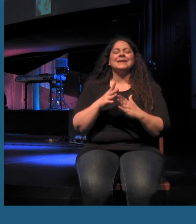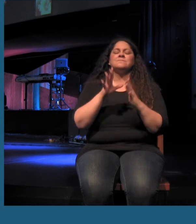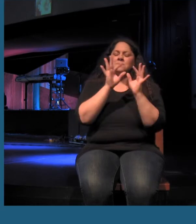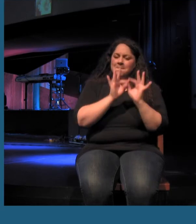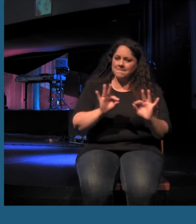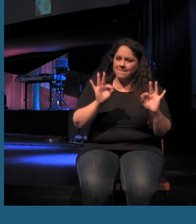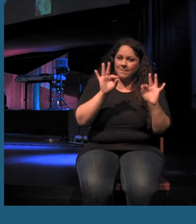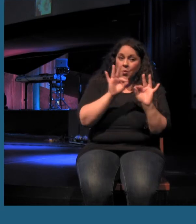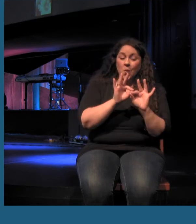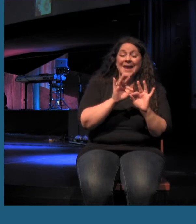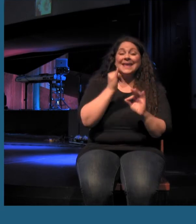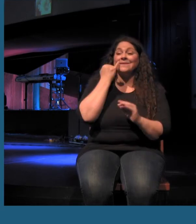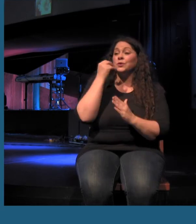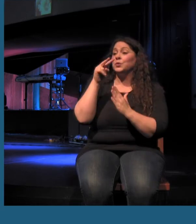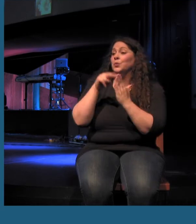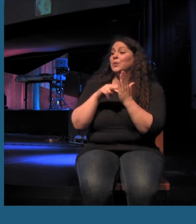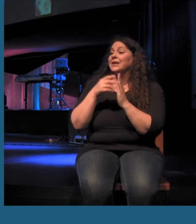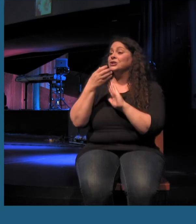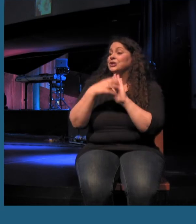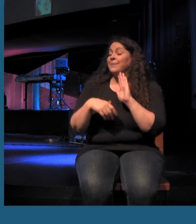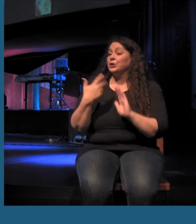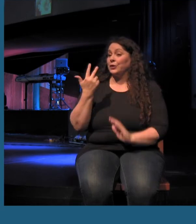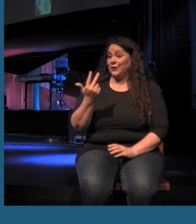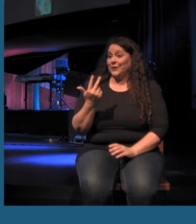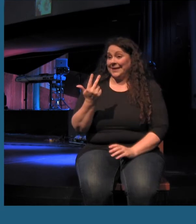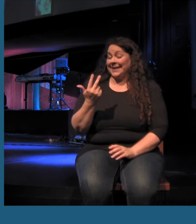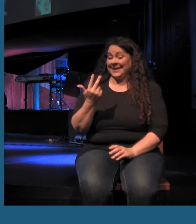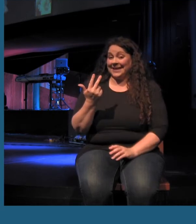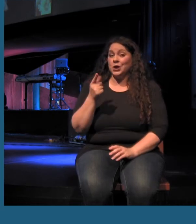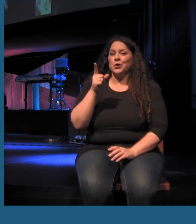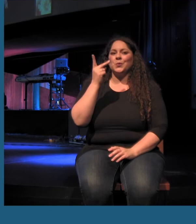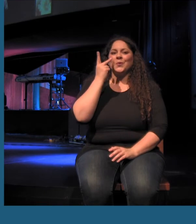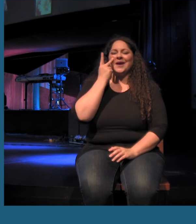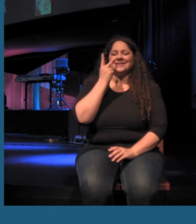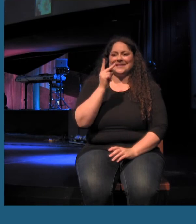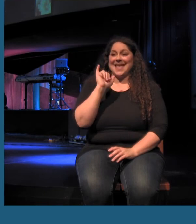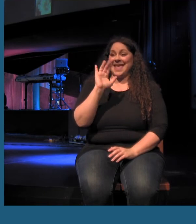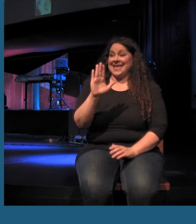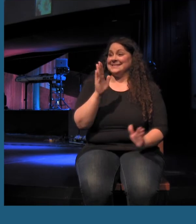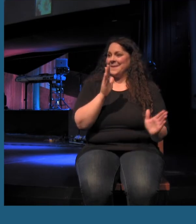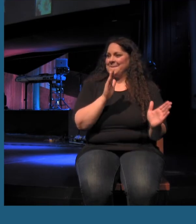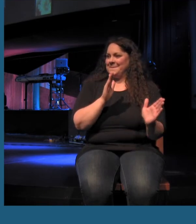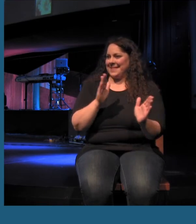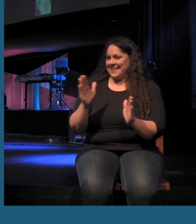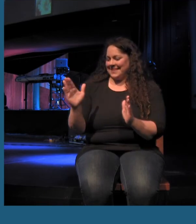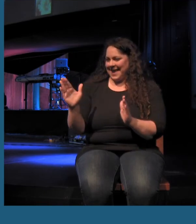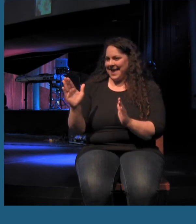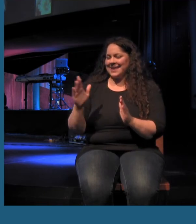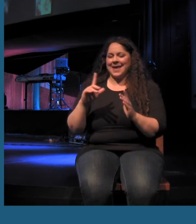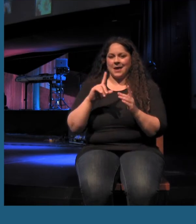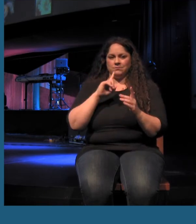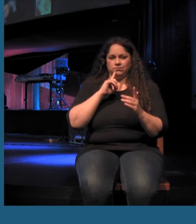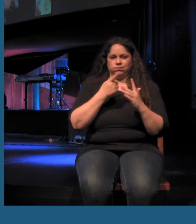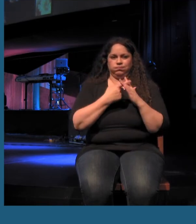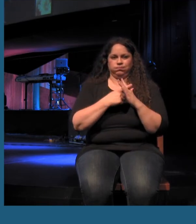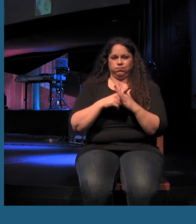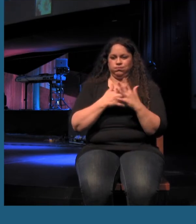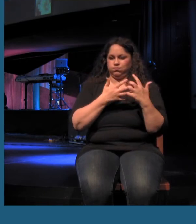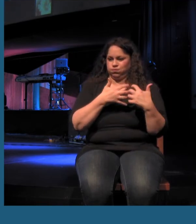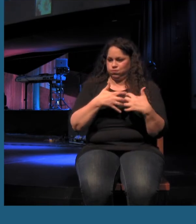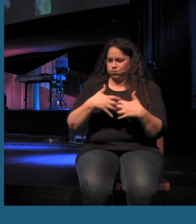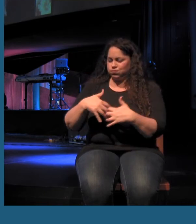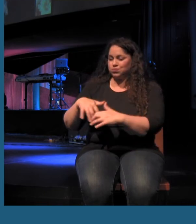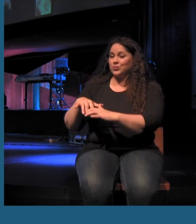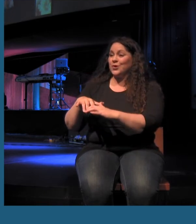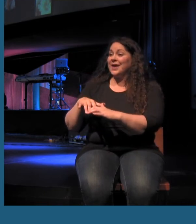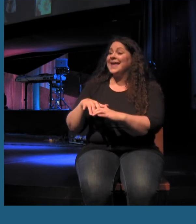important tasks. And if you read chapter 3 in Nehemiah, you begin to see how this plan unfolds. Brilliant plan. The people